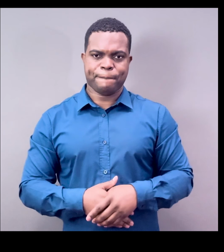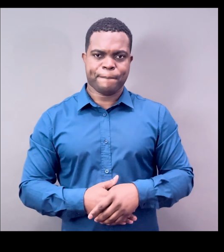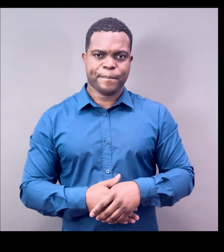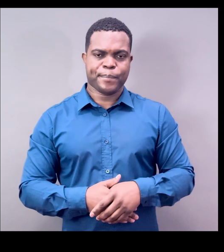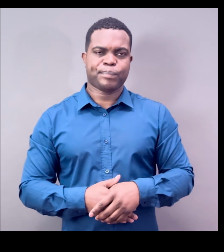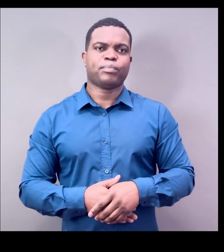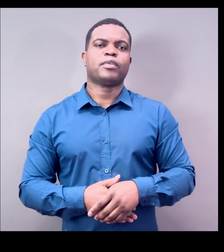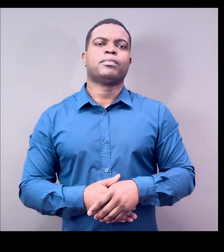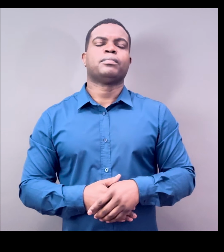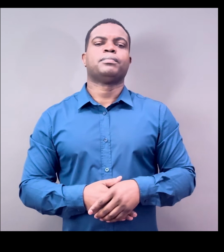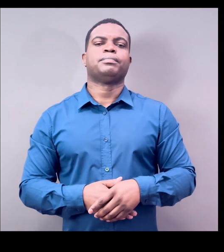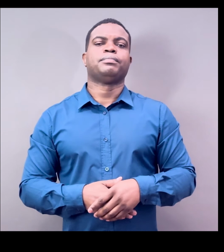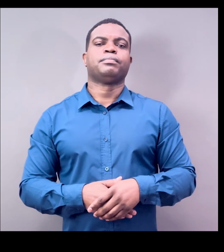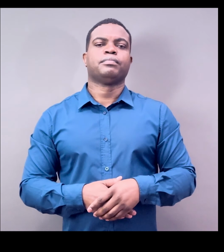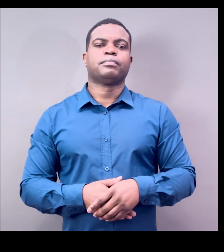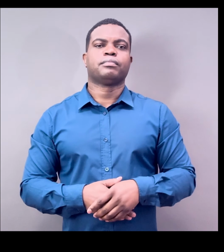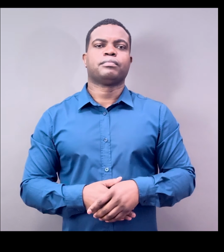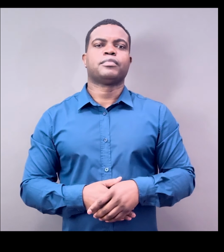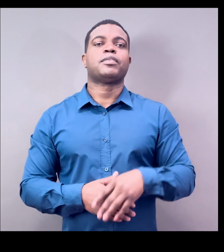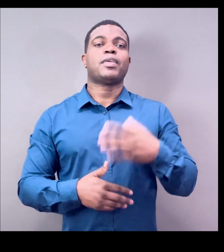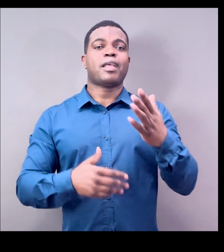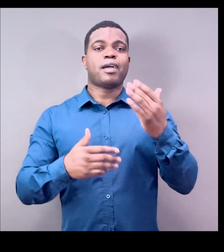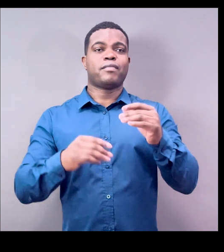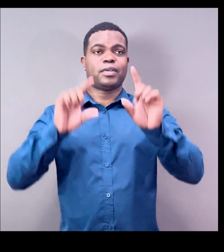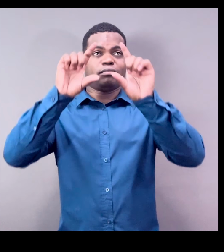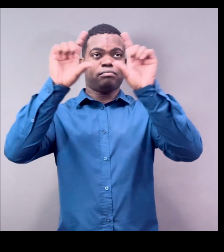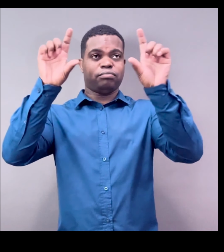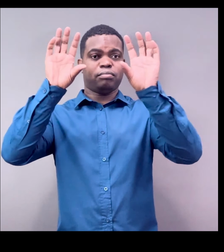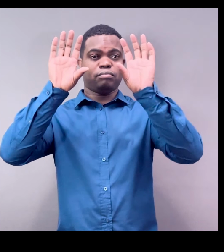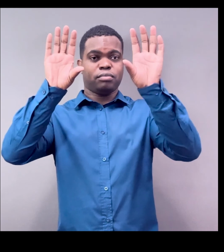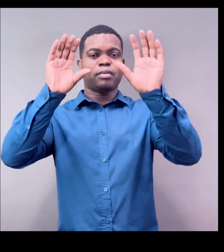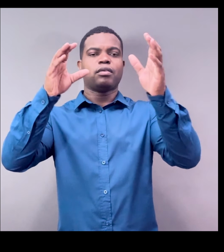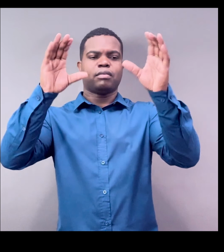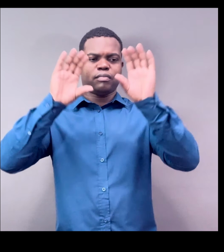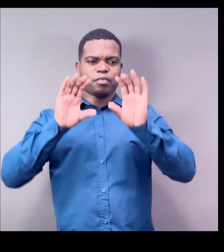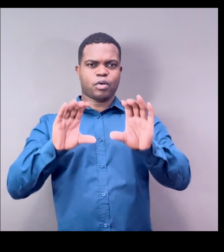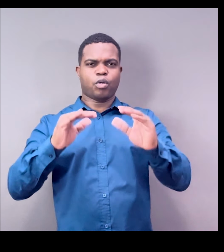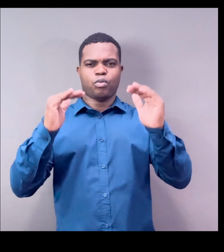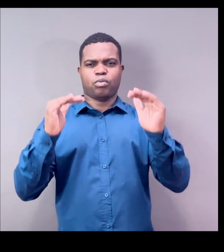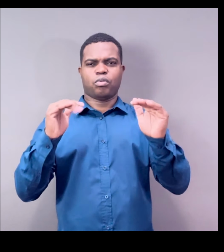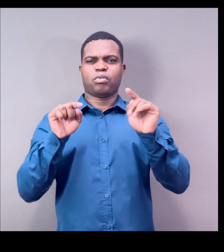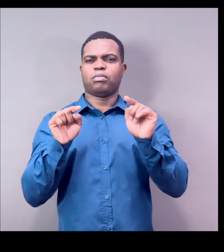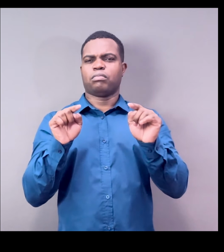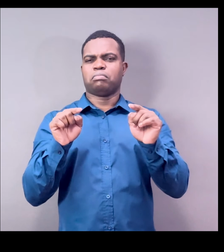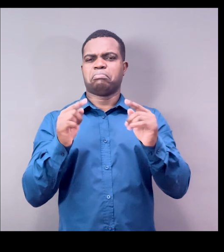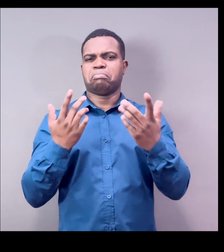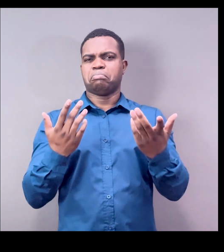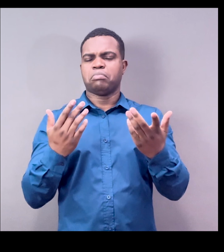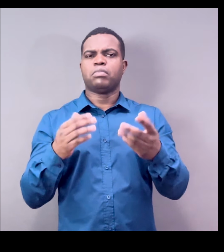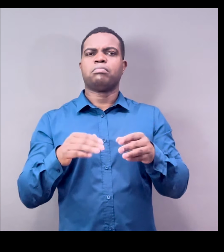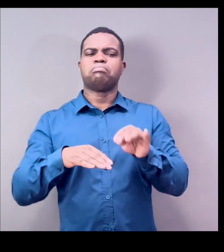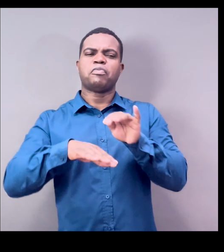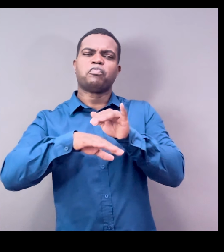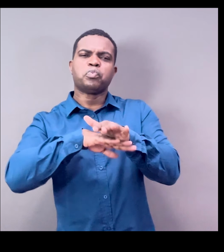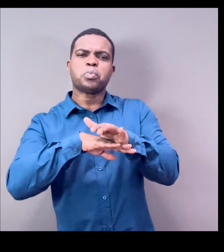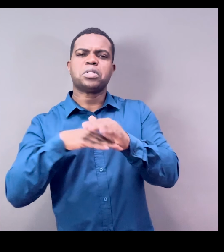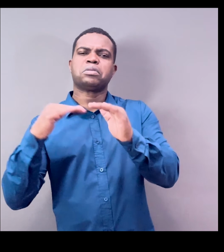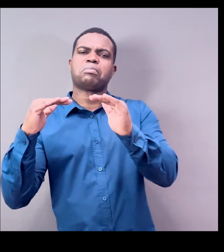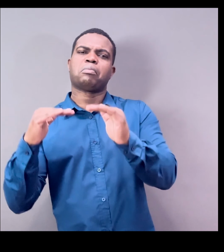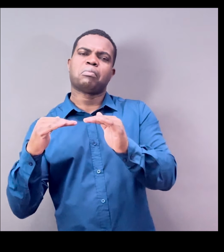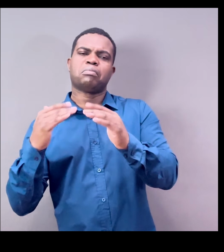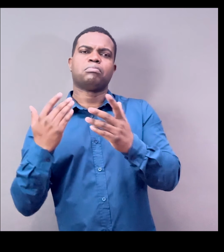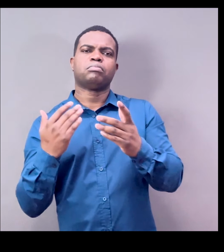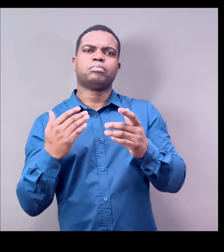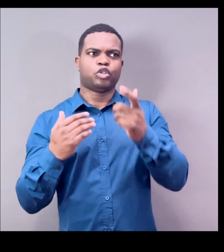We have the right lower quadrants. We have the low influence and high